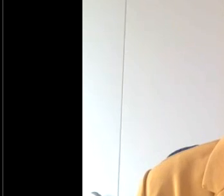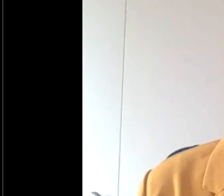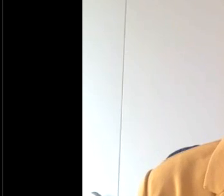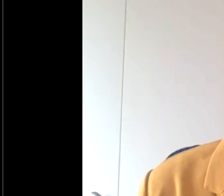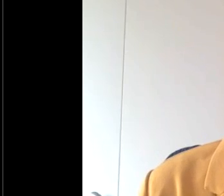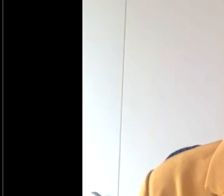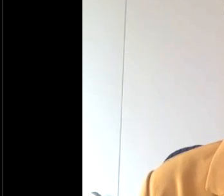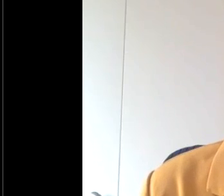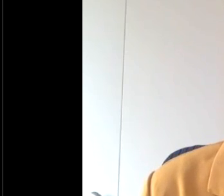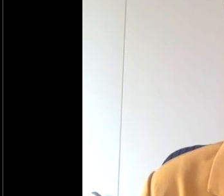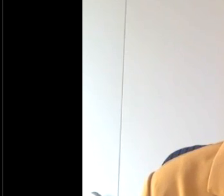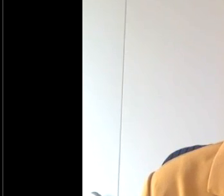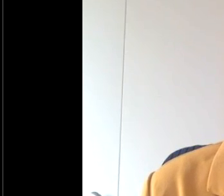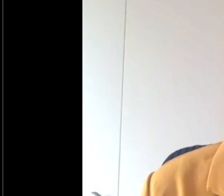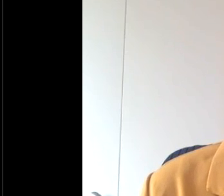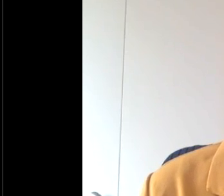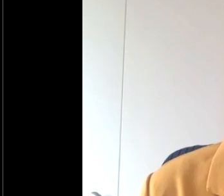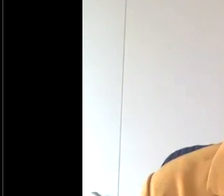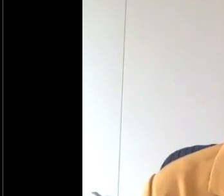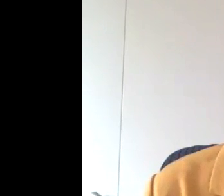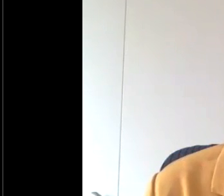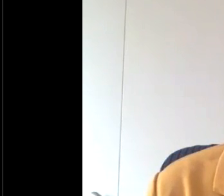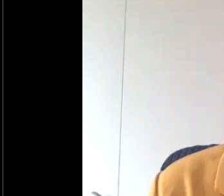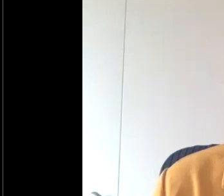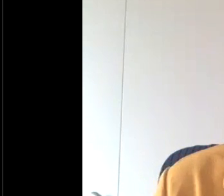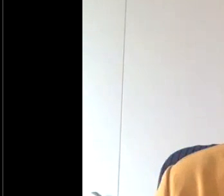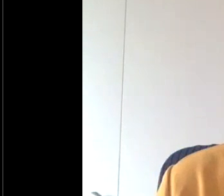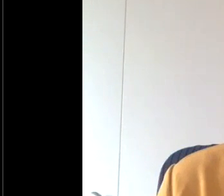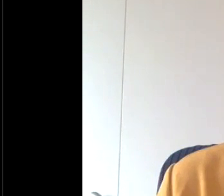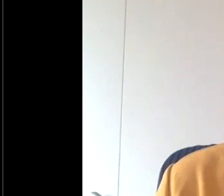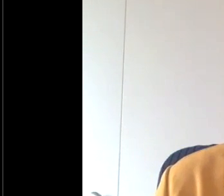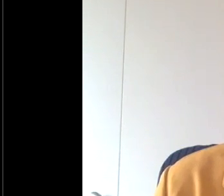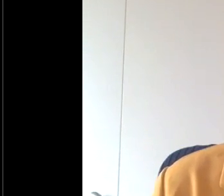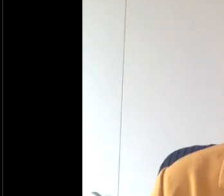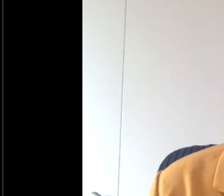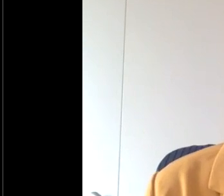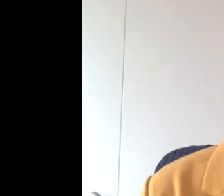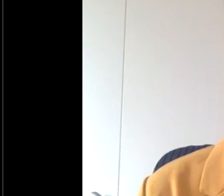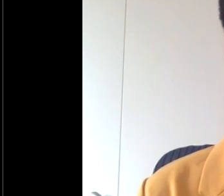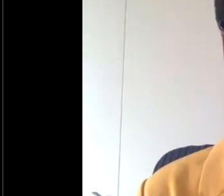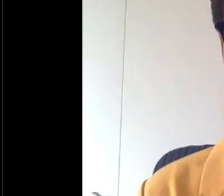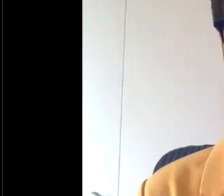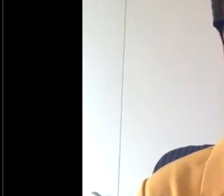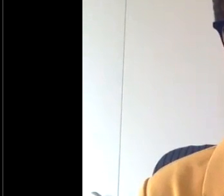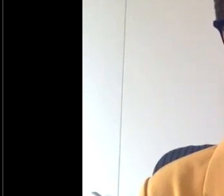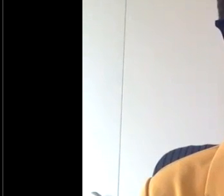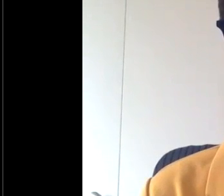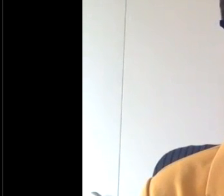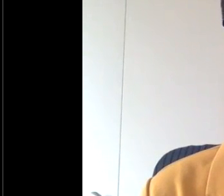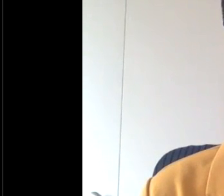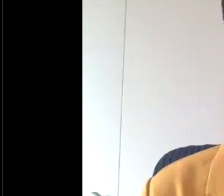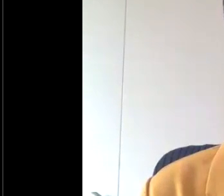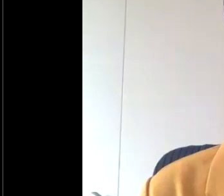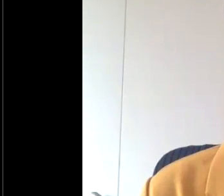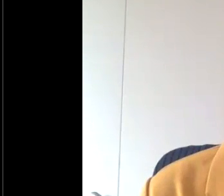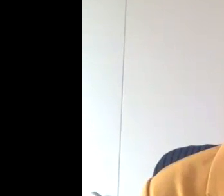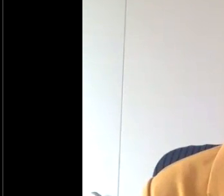but please let's continue the conversation. You have the contact information, and Jamal, can you repeat the